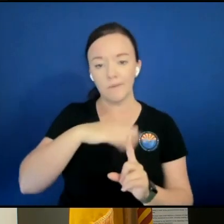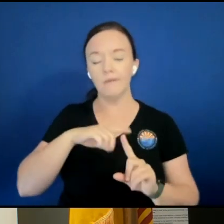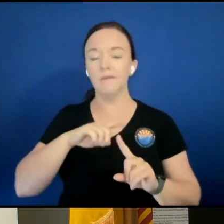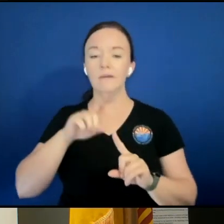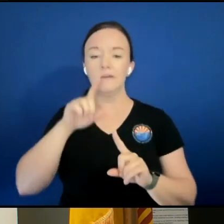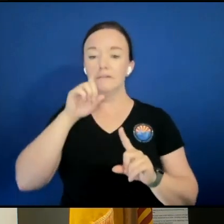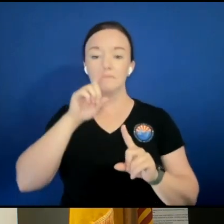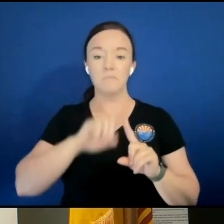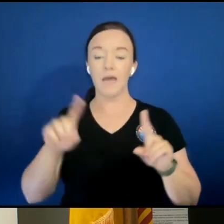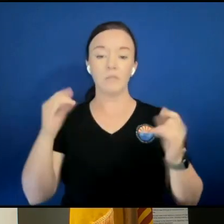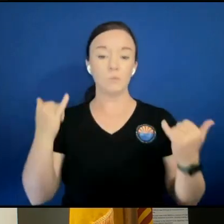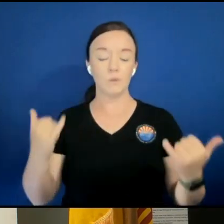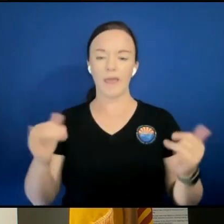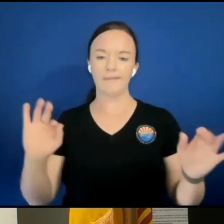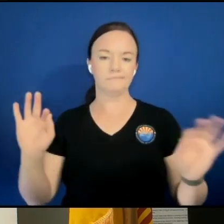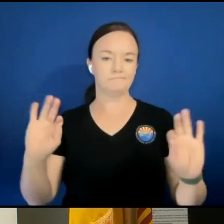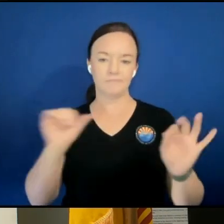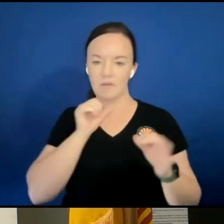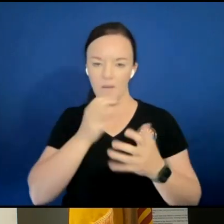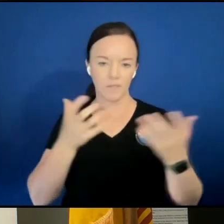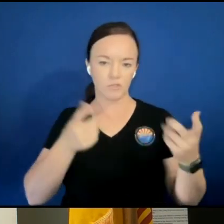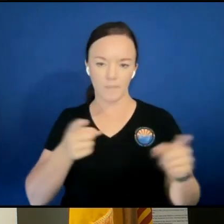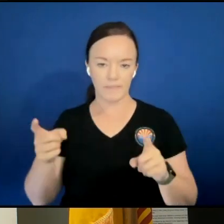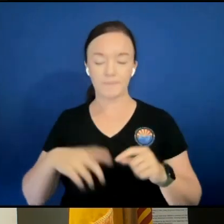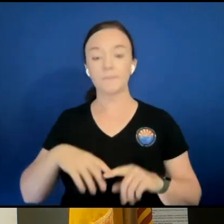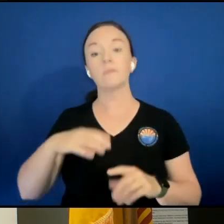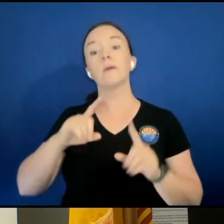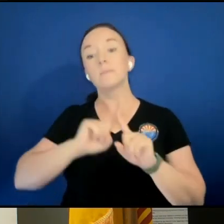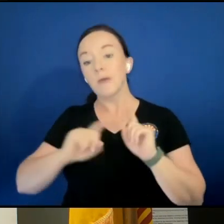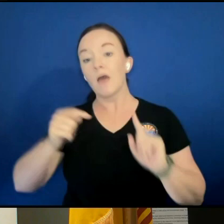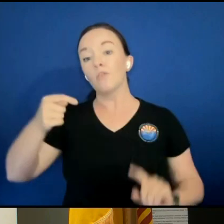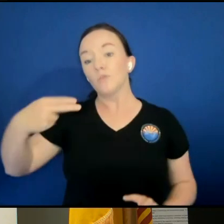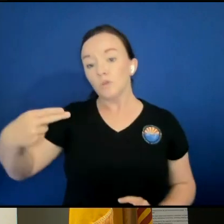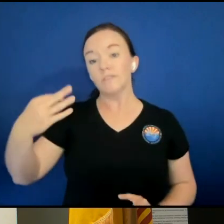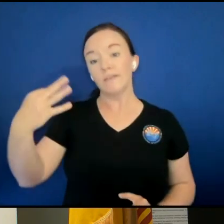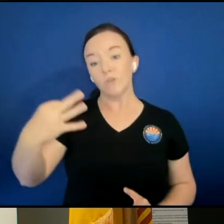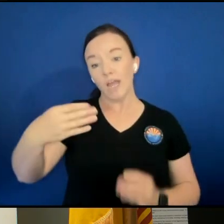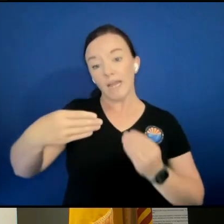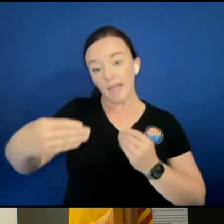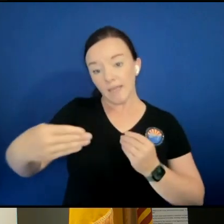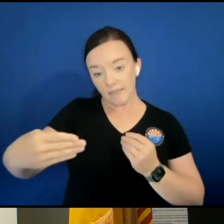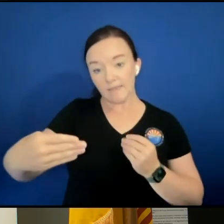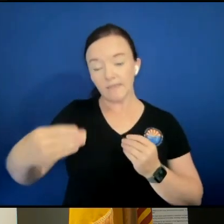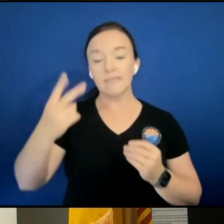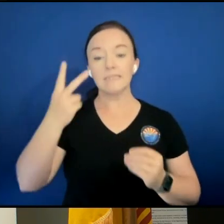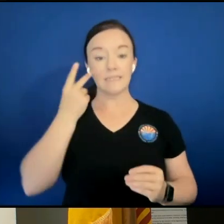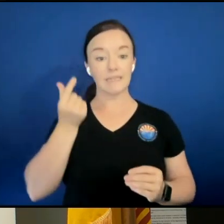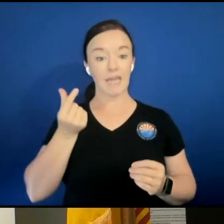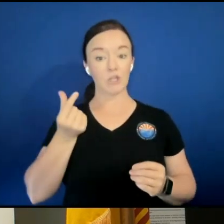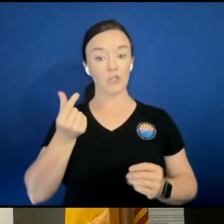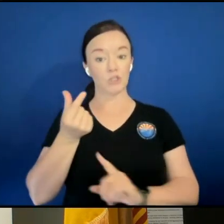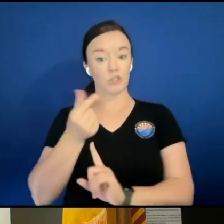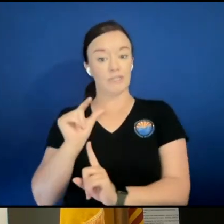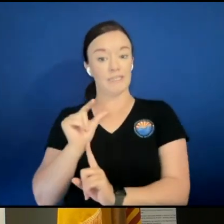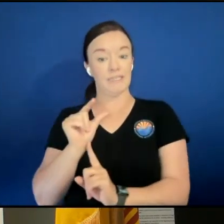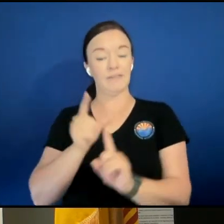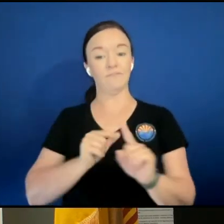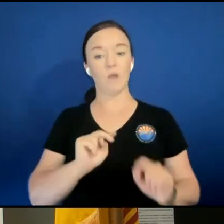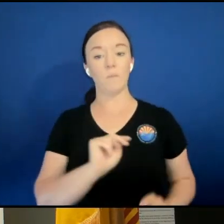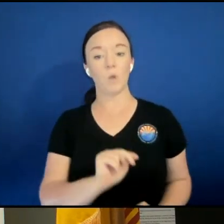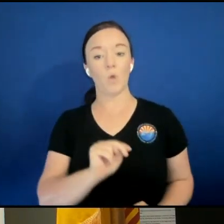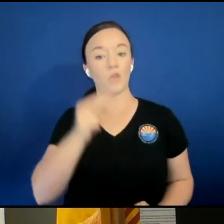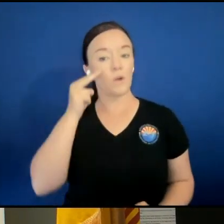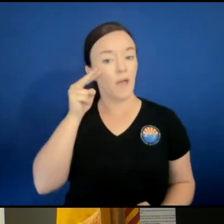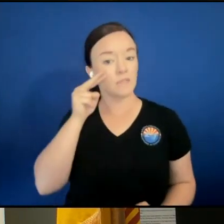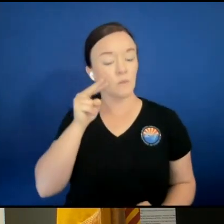as we look into Thursday and Friday, you see this area of green pushing up from northern Mexico,